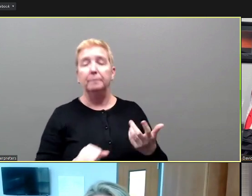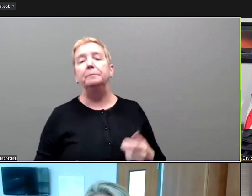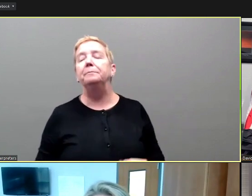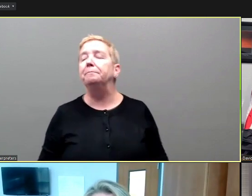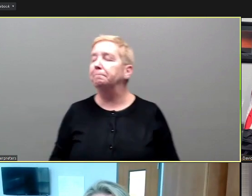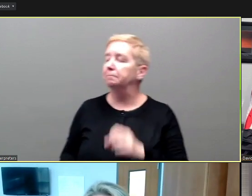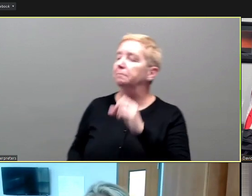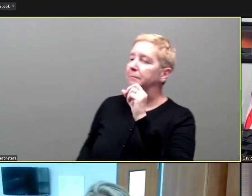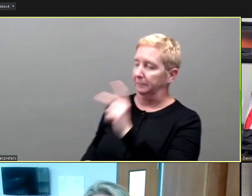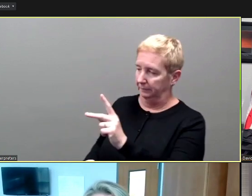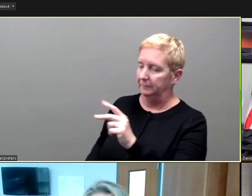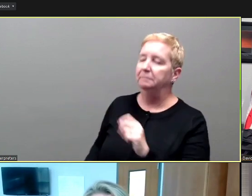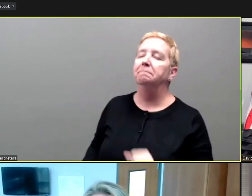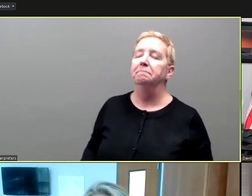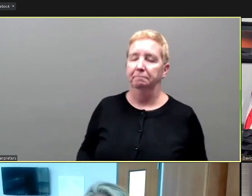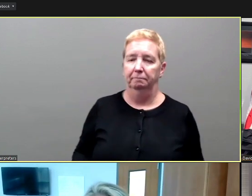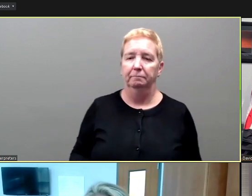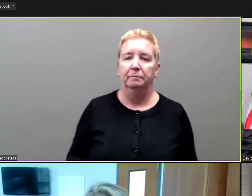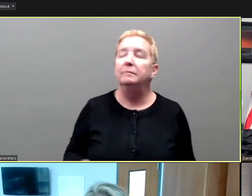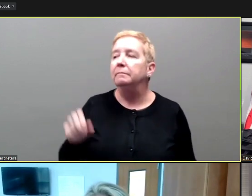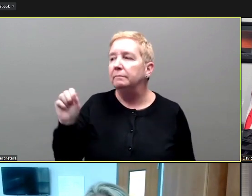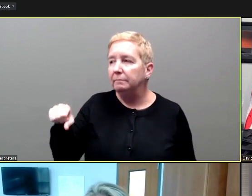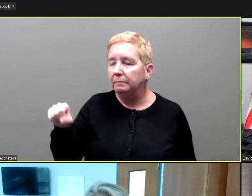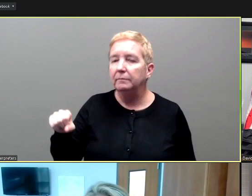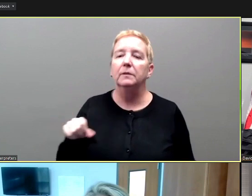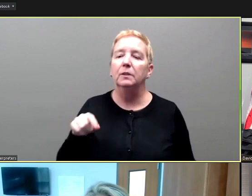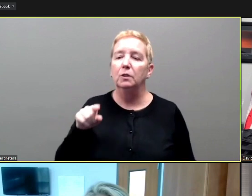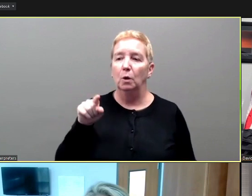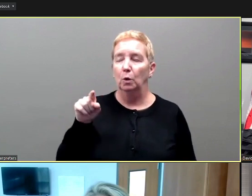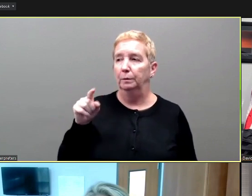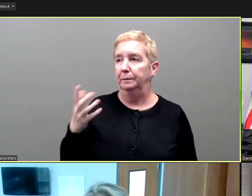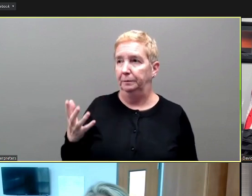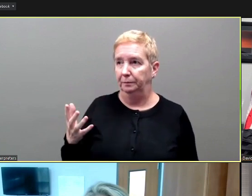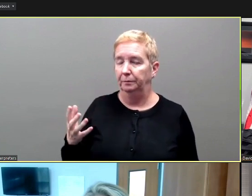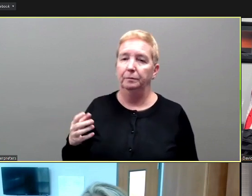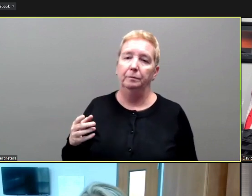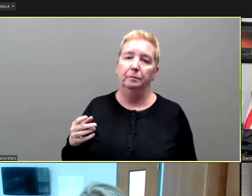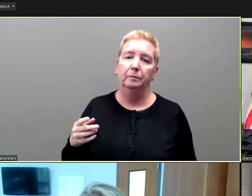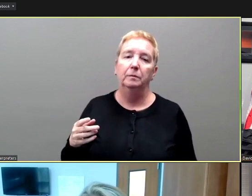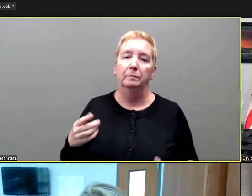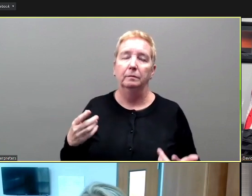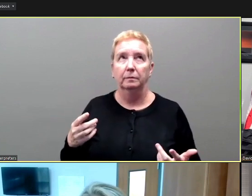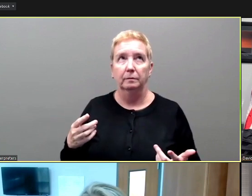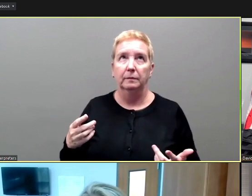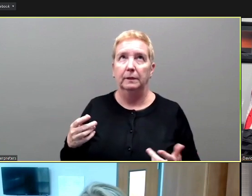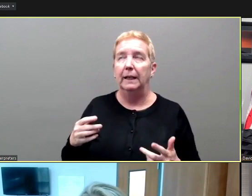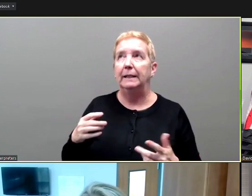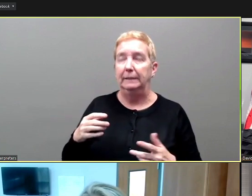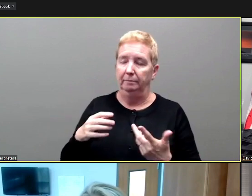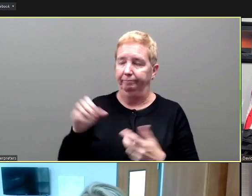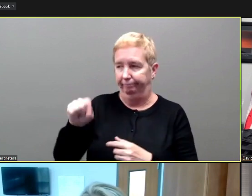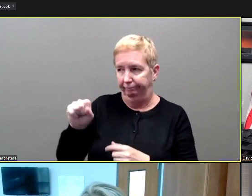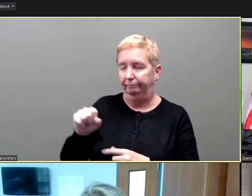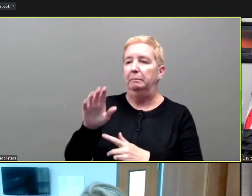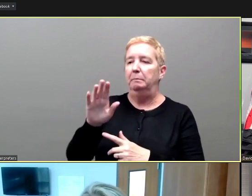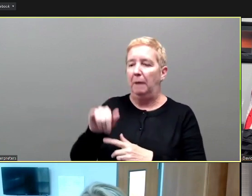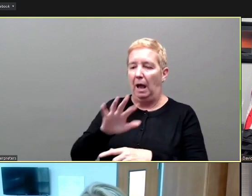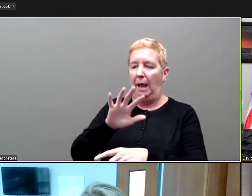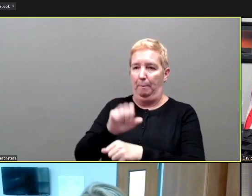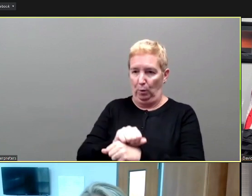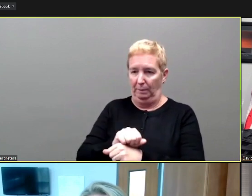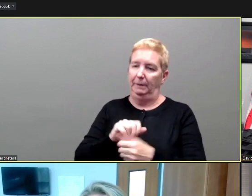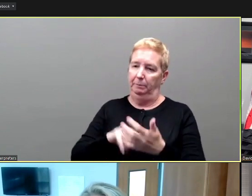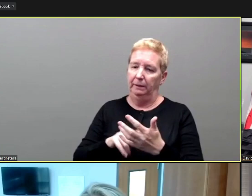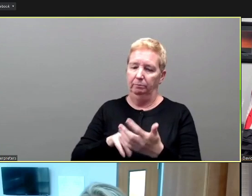Yeah, so so what you can actually, it's by appointments, a scheduled